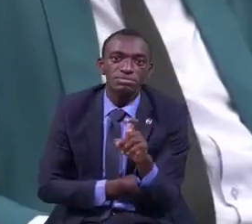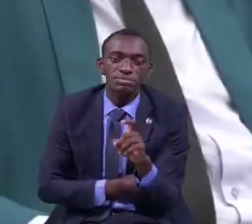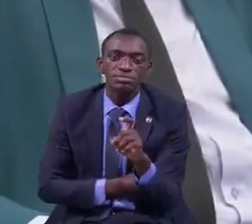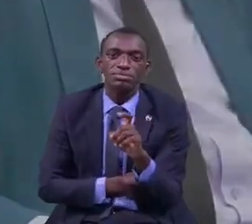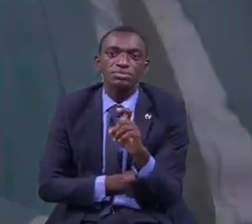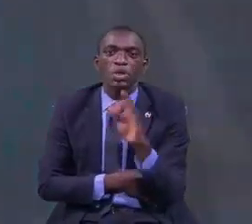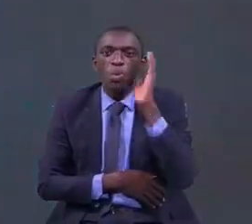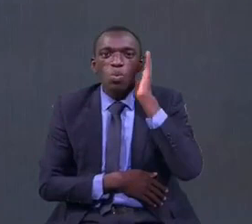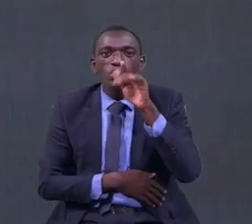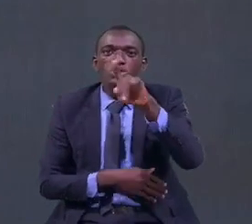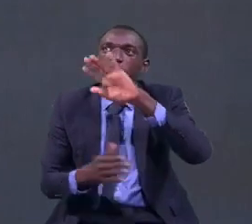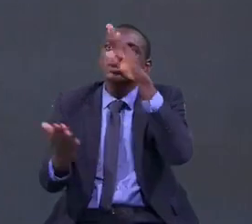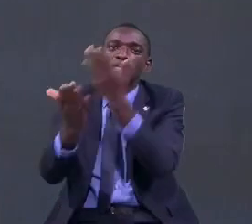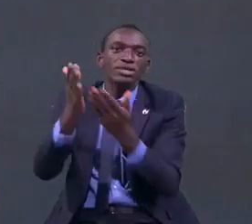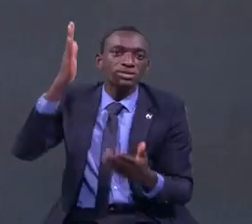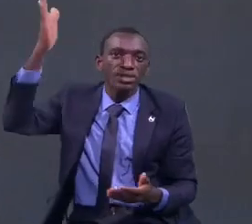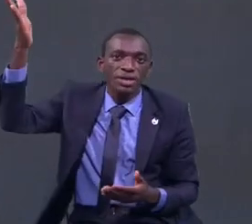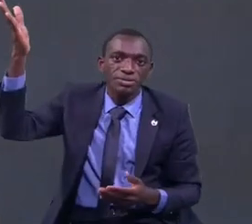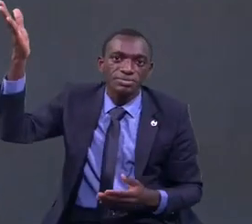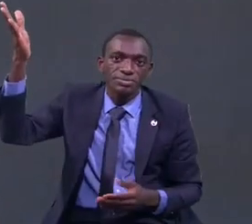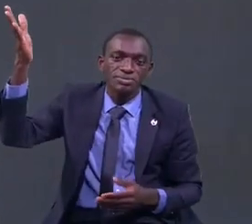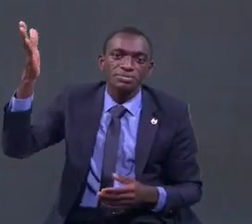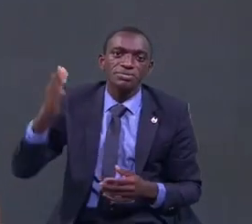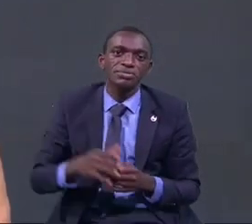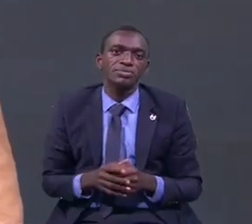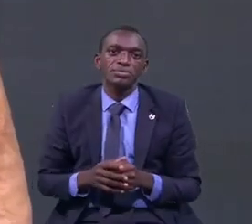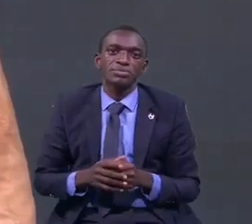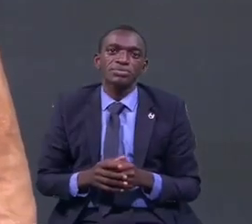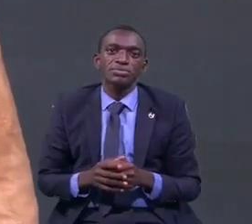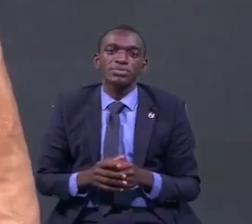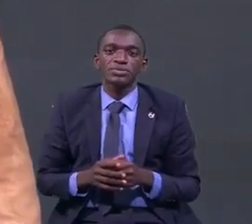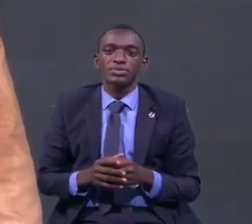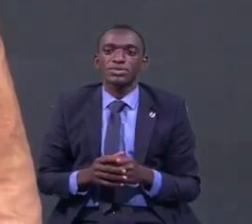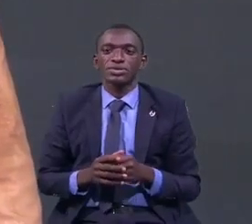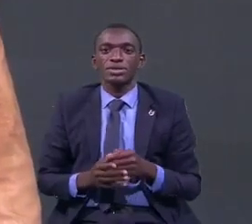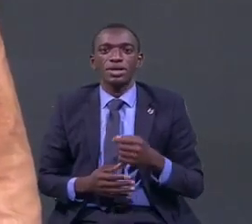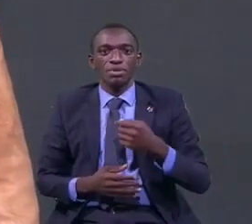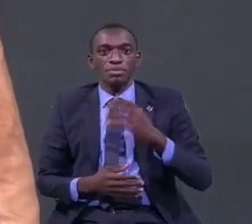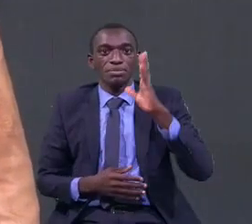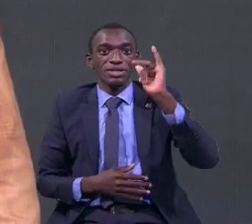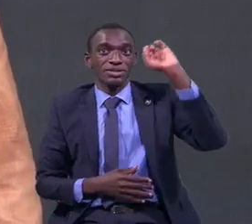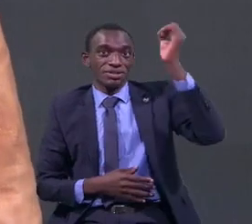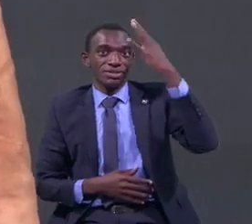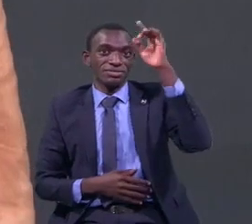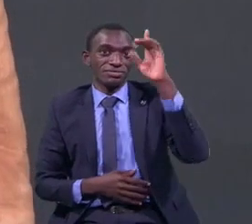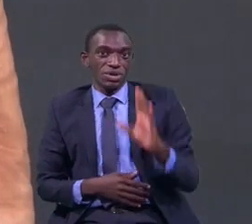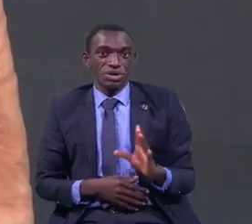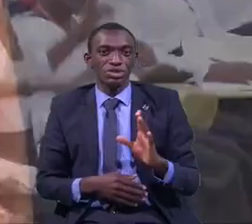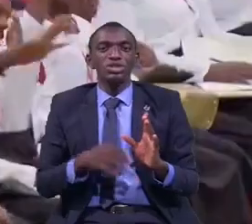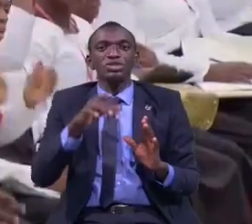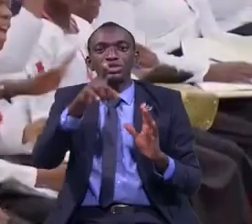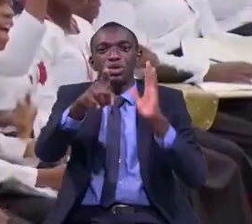Will you get there? Par la grâce de Dieu. By the grace of God. You will get there.